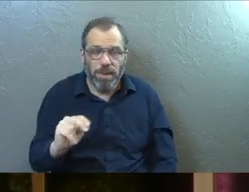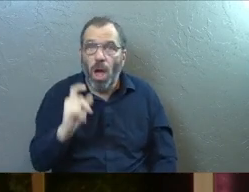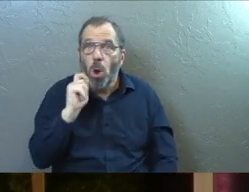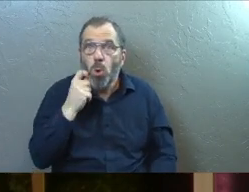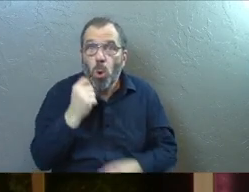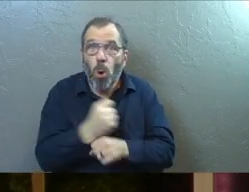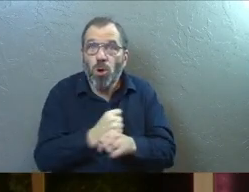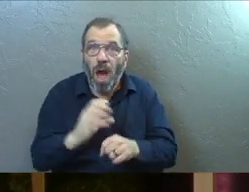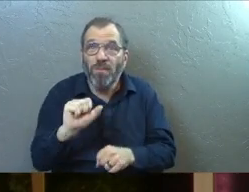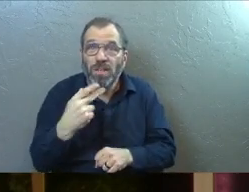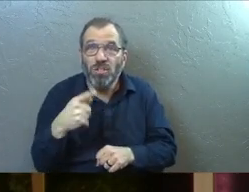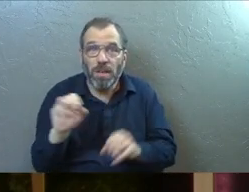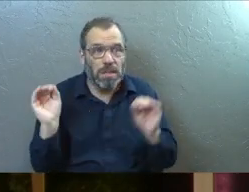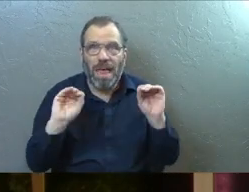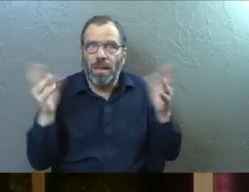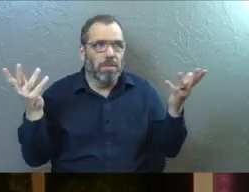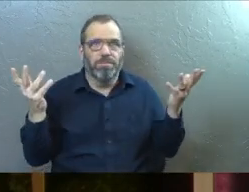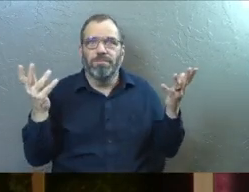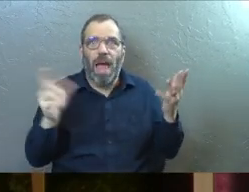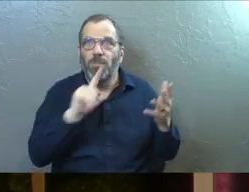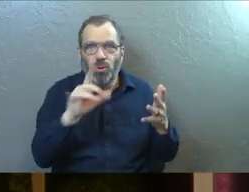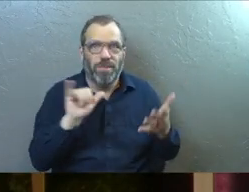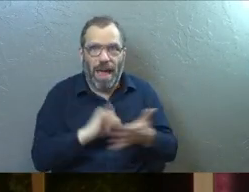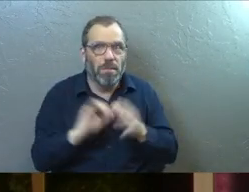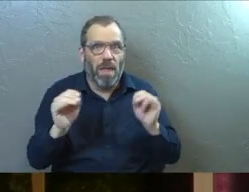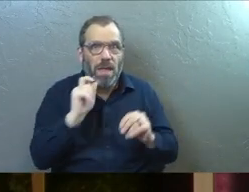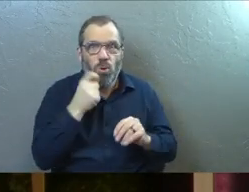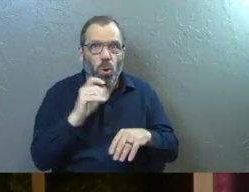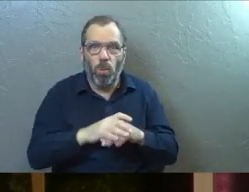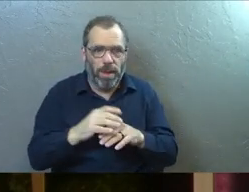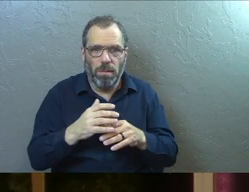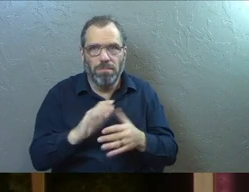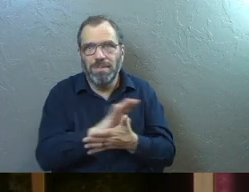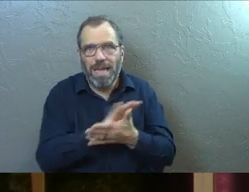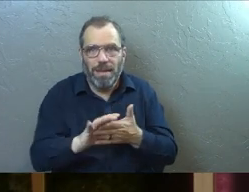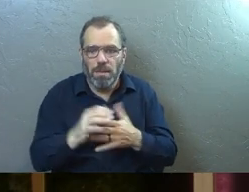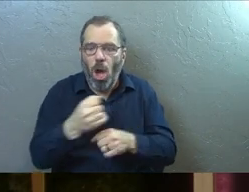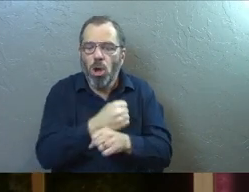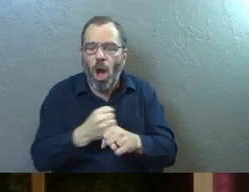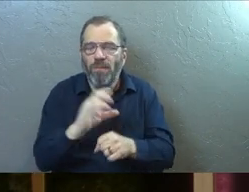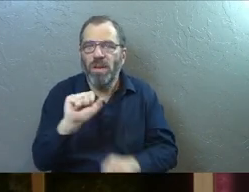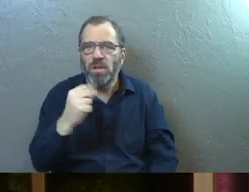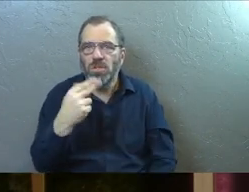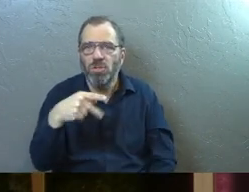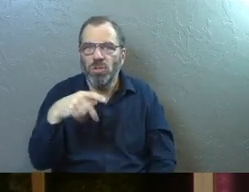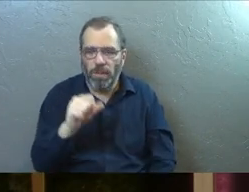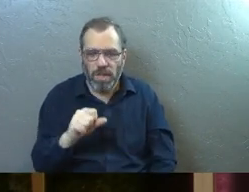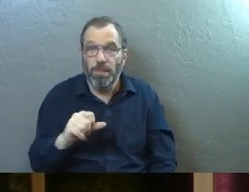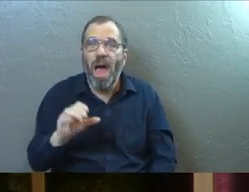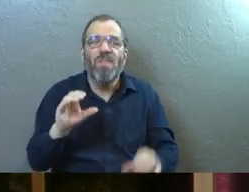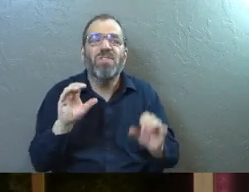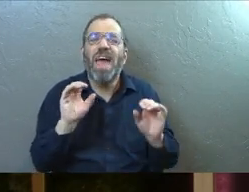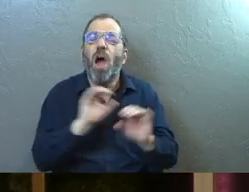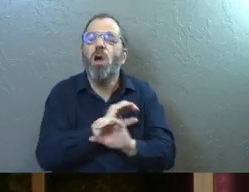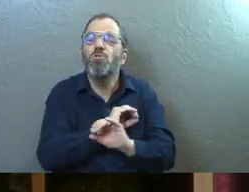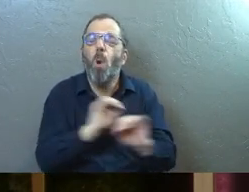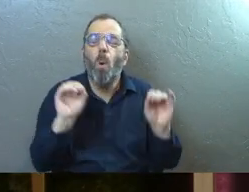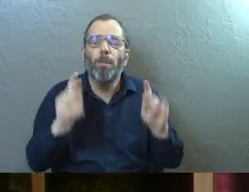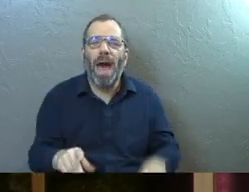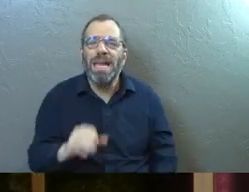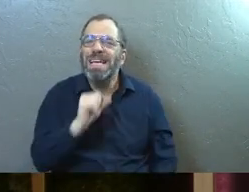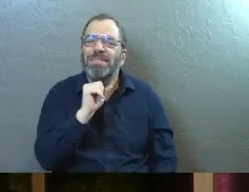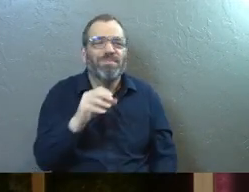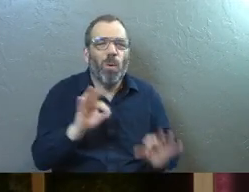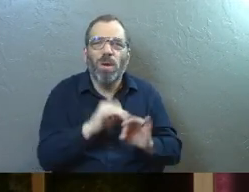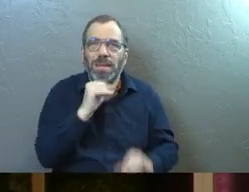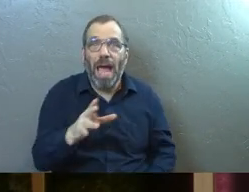shops anywhere in Nazareth. I'm sure of it. And so they're nobodies who live in an absolute nowhere. And